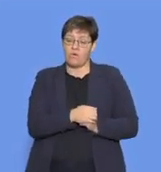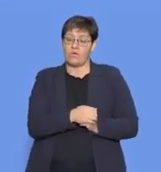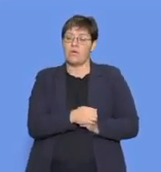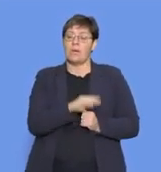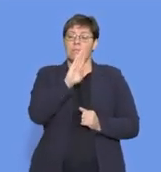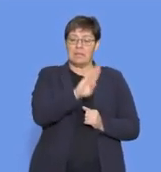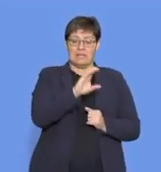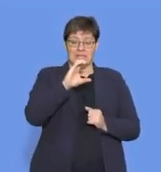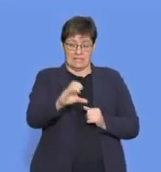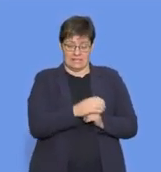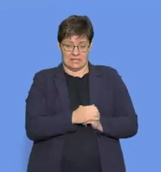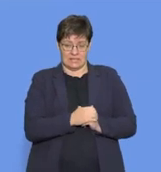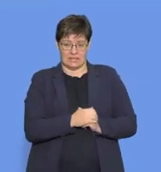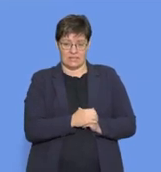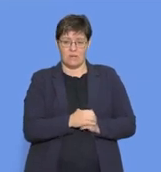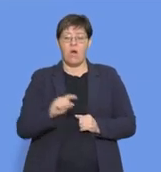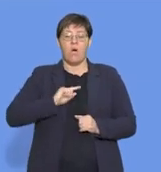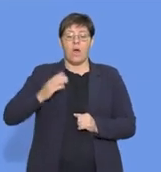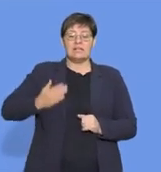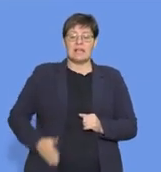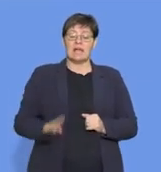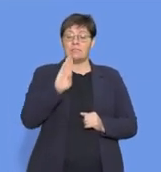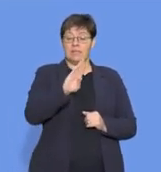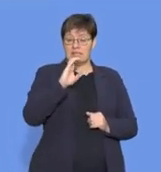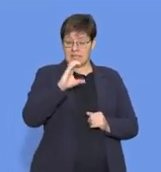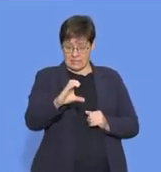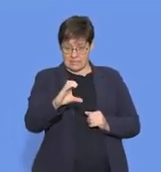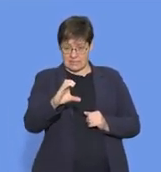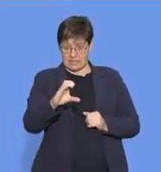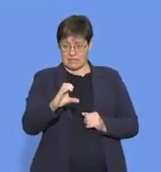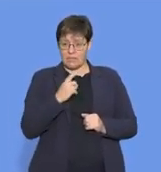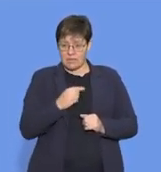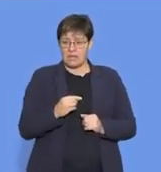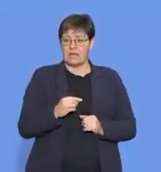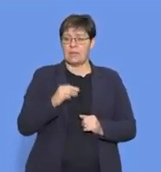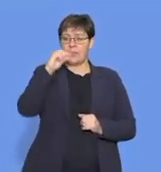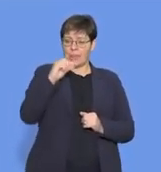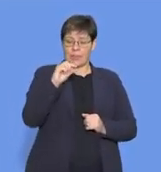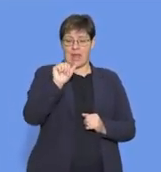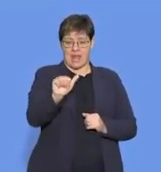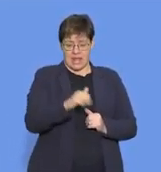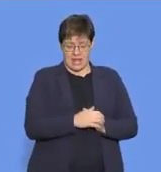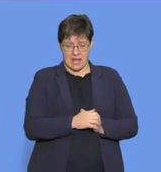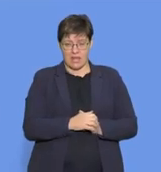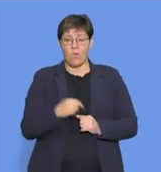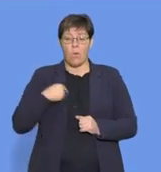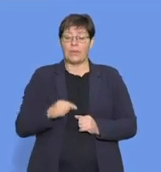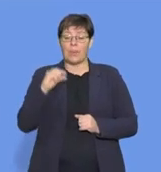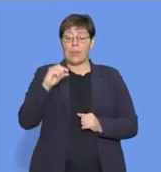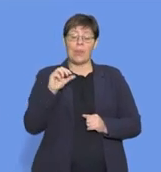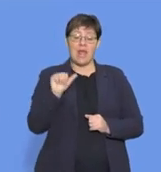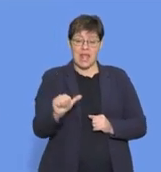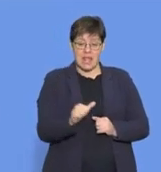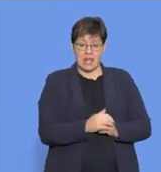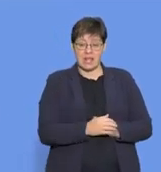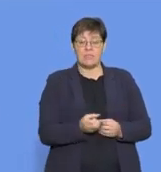side BC. So because we're looking for the side BC, it's actually little a. So we want to look for little